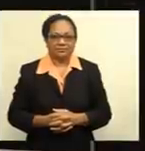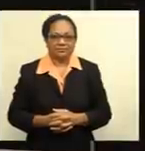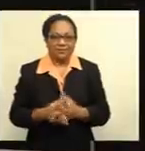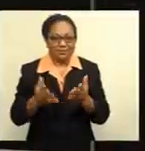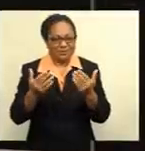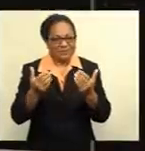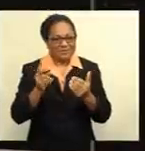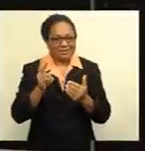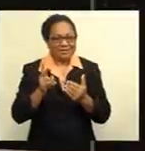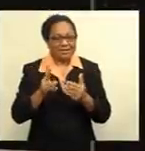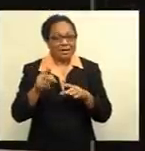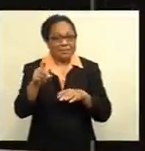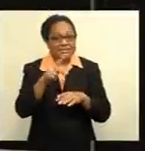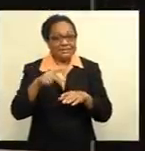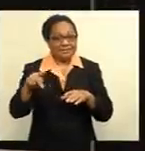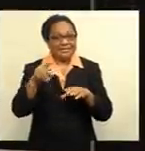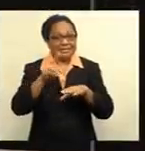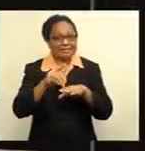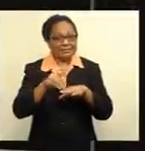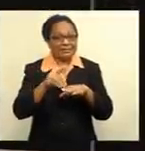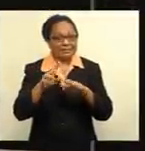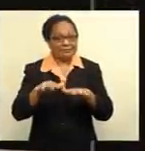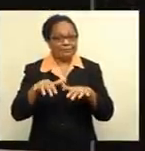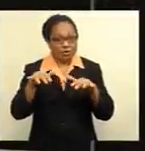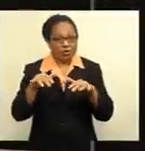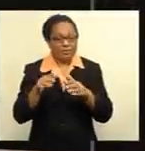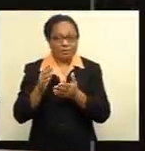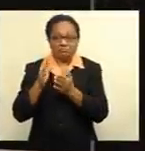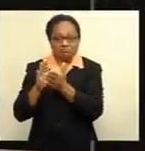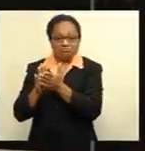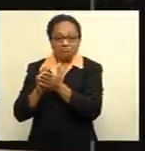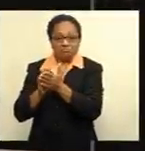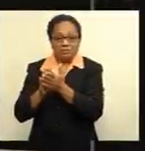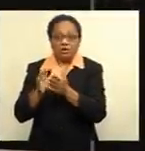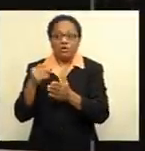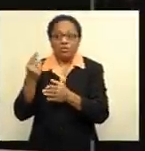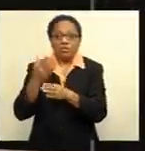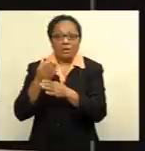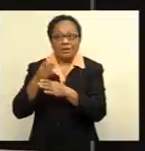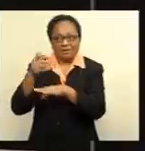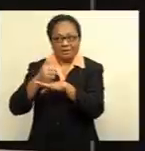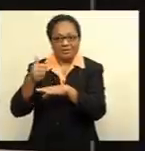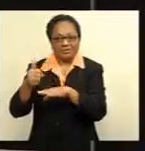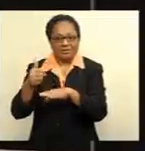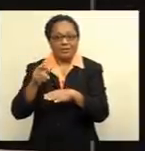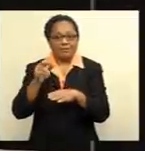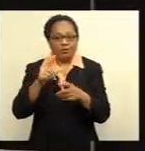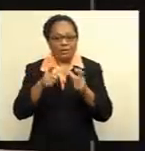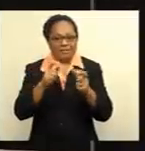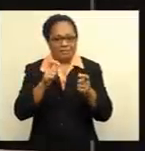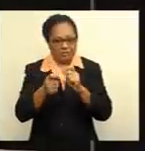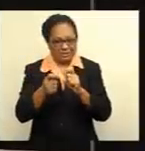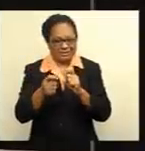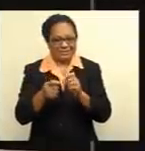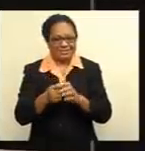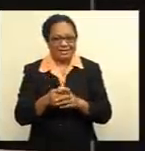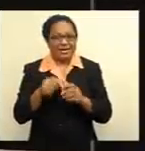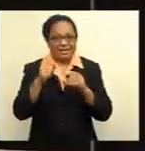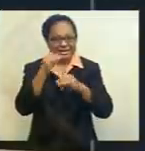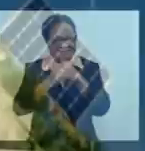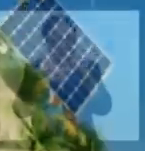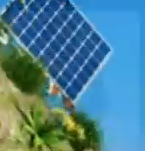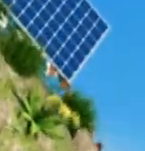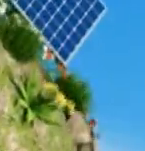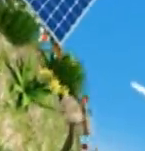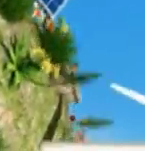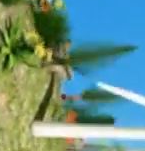Welcome back. The Pacific Disability Forum has acknowledged the work carried out by the government in terms of climate change at an international level.